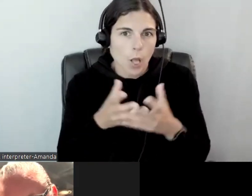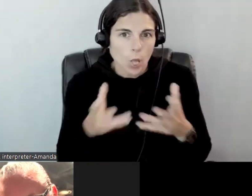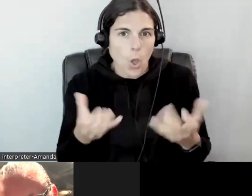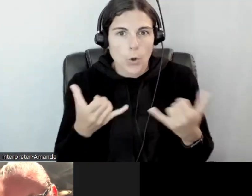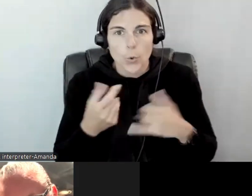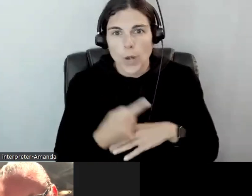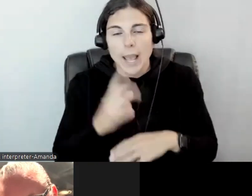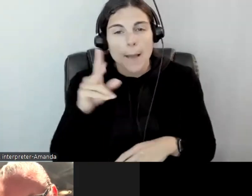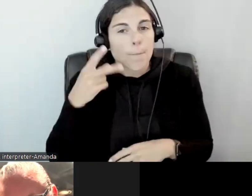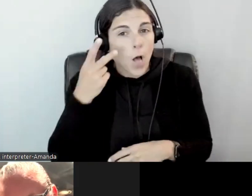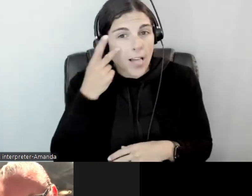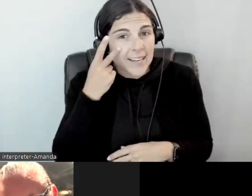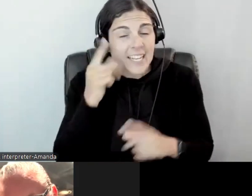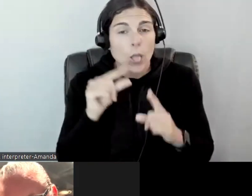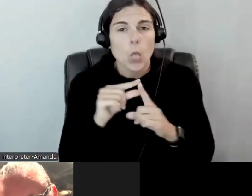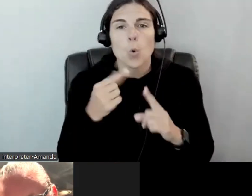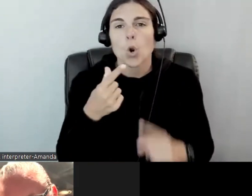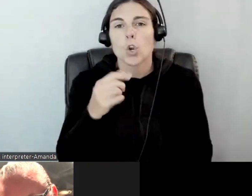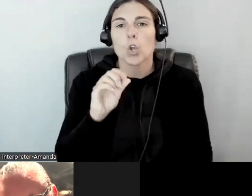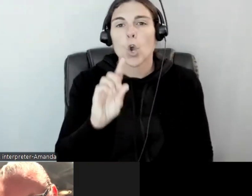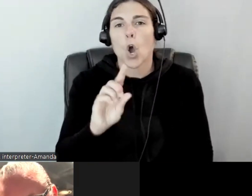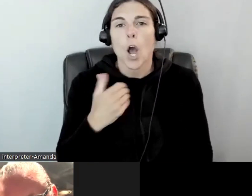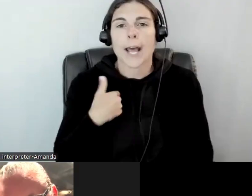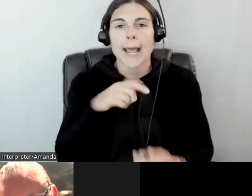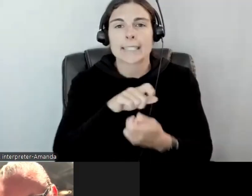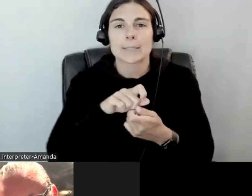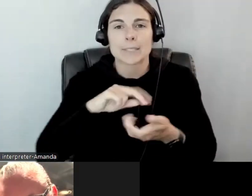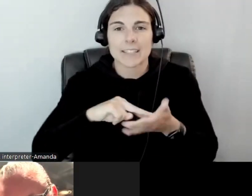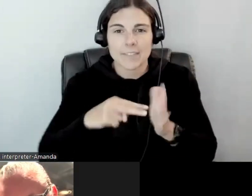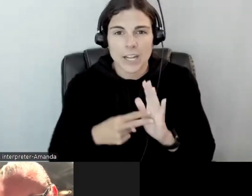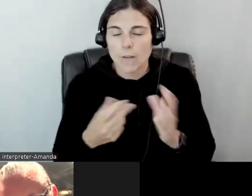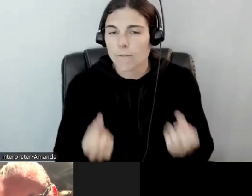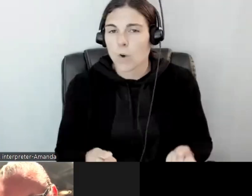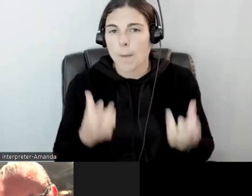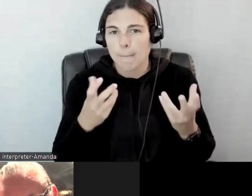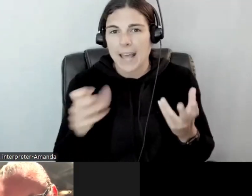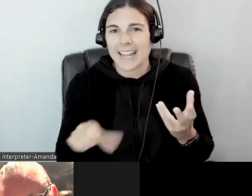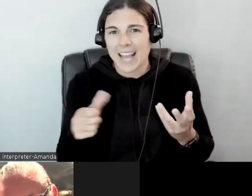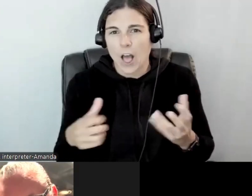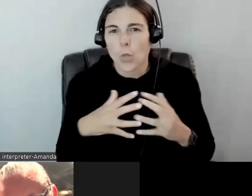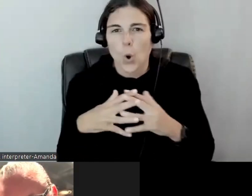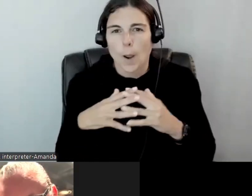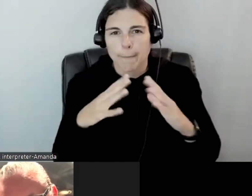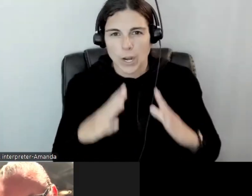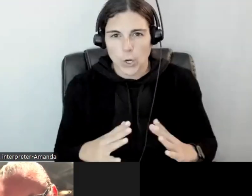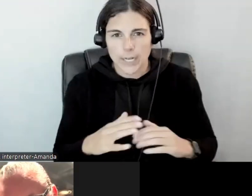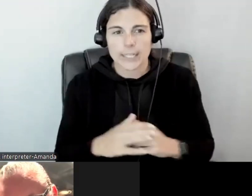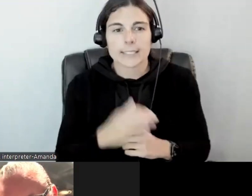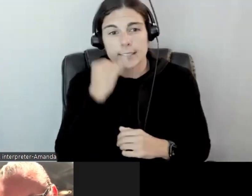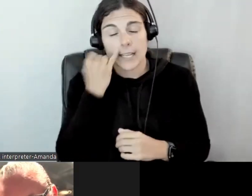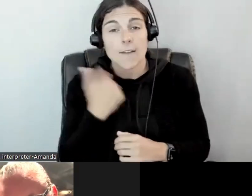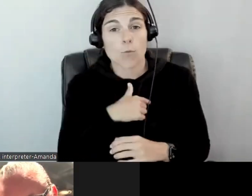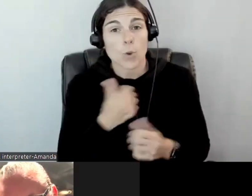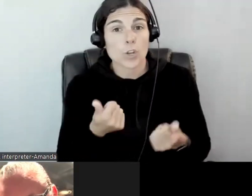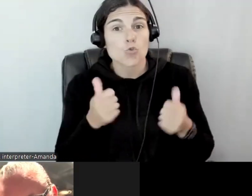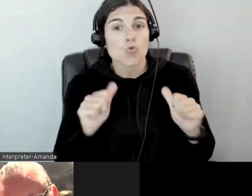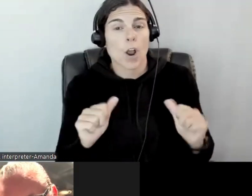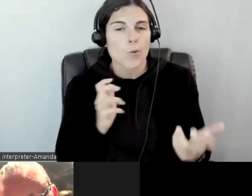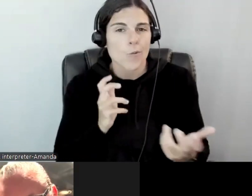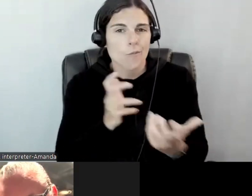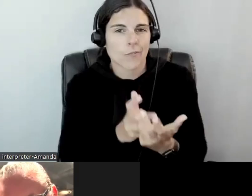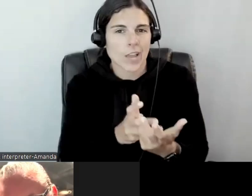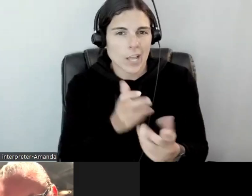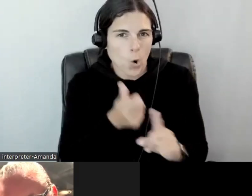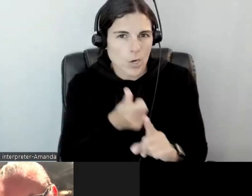in politics, the word God has a very specific meaning to a lot of other Americans. And if we try to kind of fit